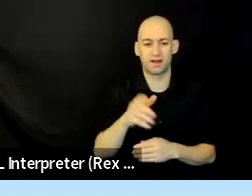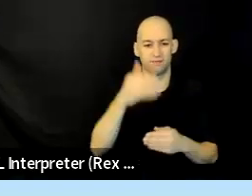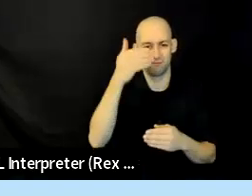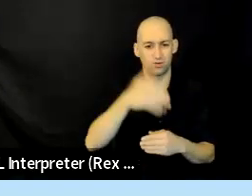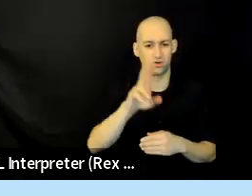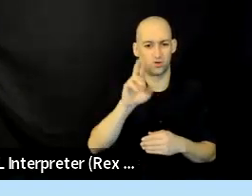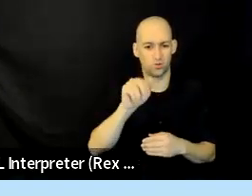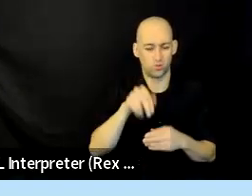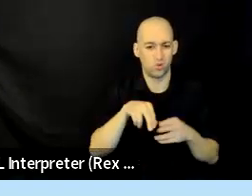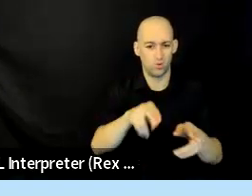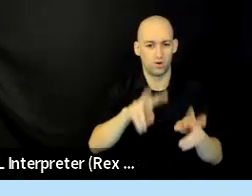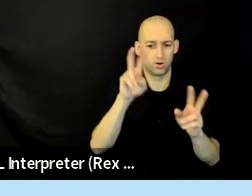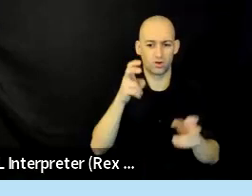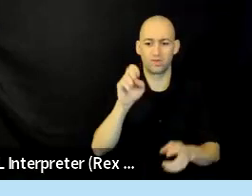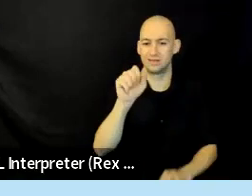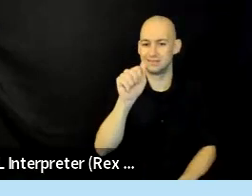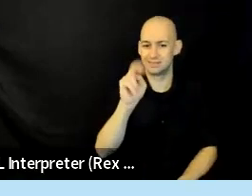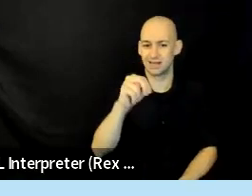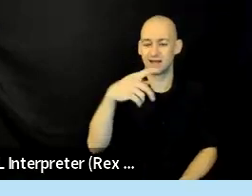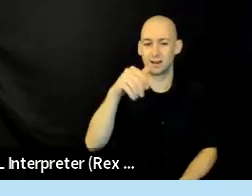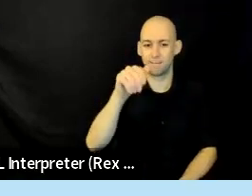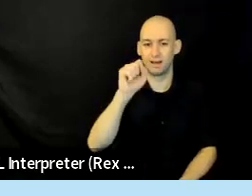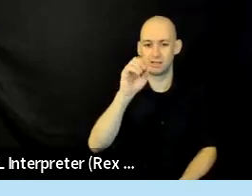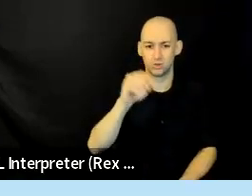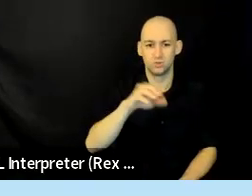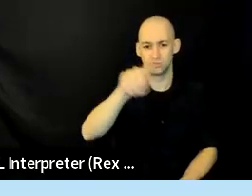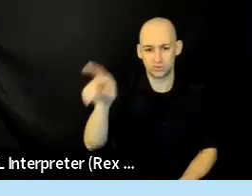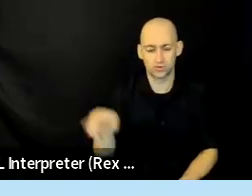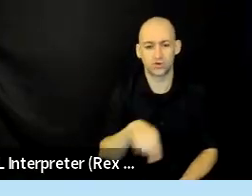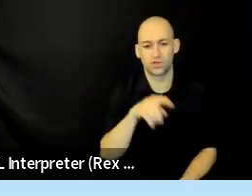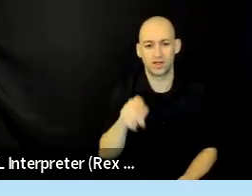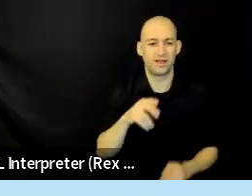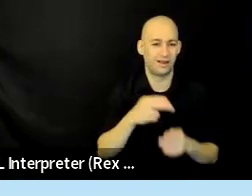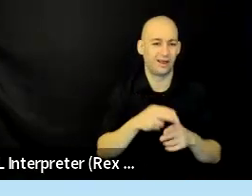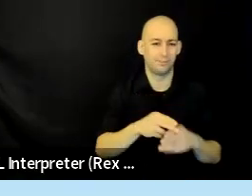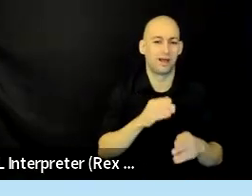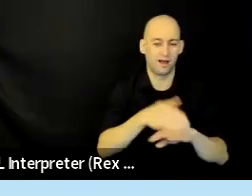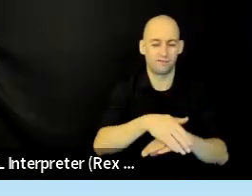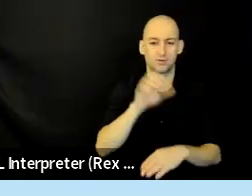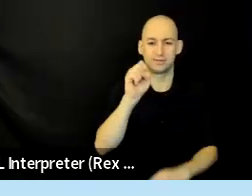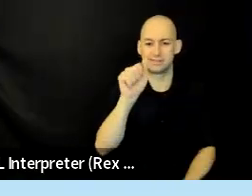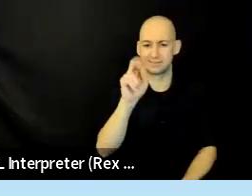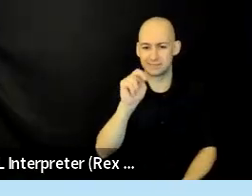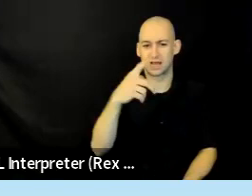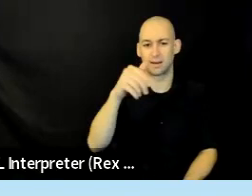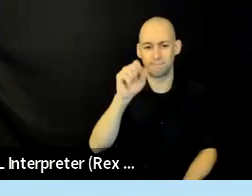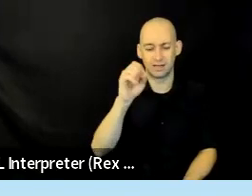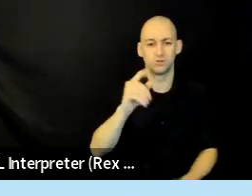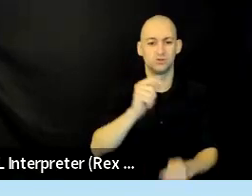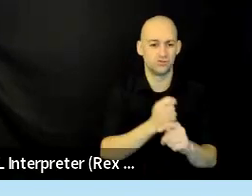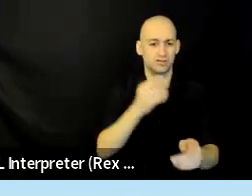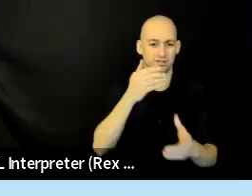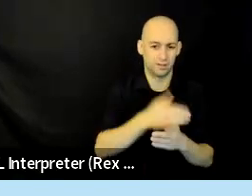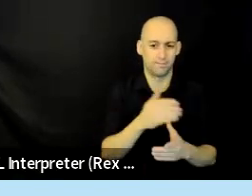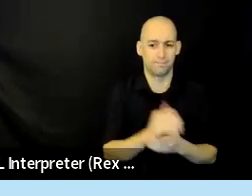called San Paso Circle, named after San Paso truck stop. The project goal is to improve safety